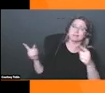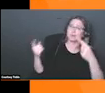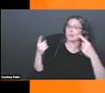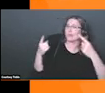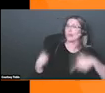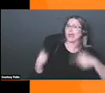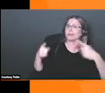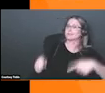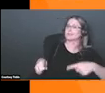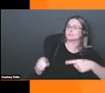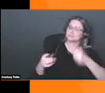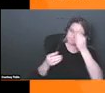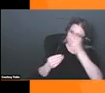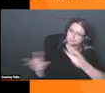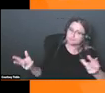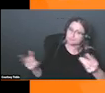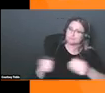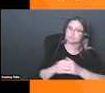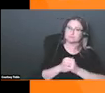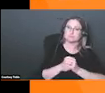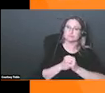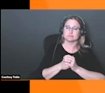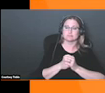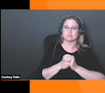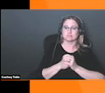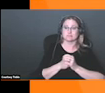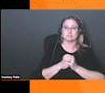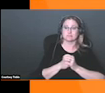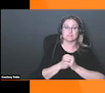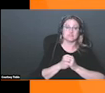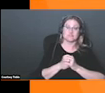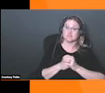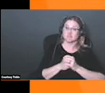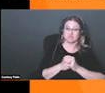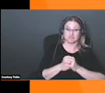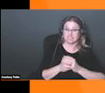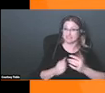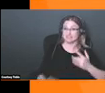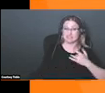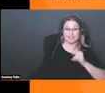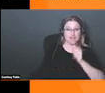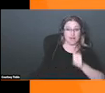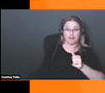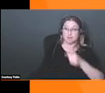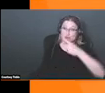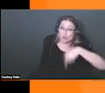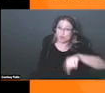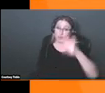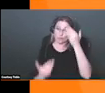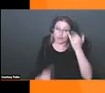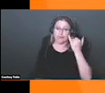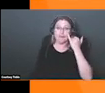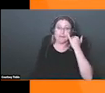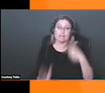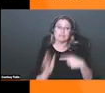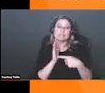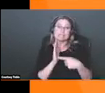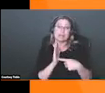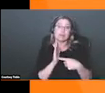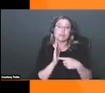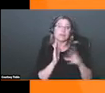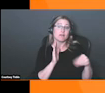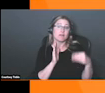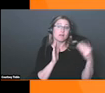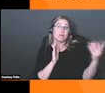such a date. A lot of times with requests for proposals, they don't. So you don't know. So if June 20th is the deadline, I'm not going